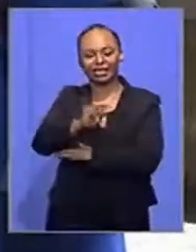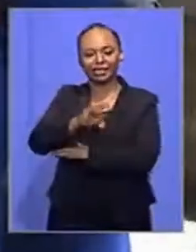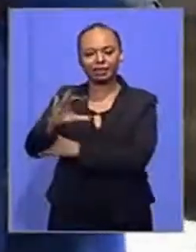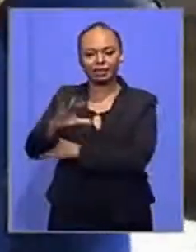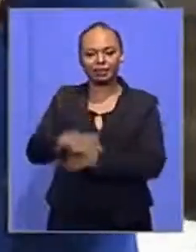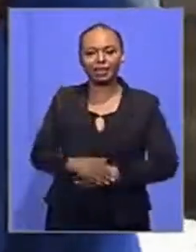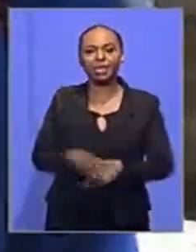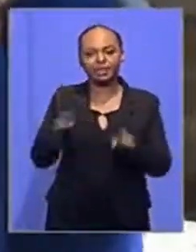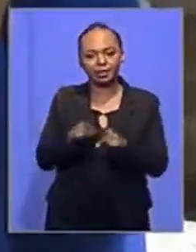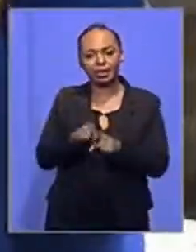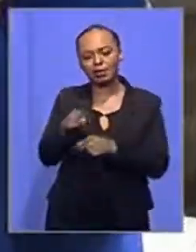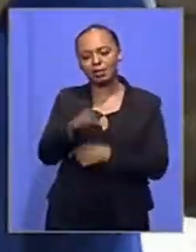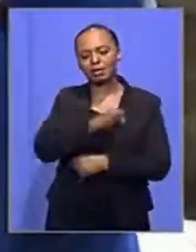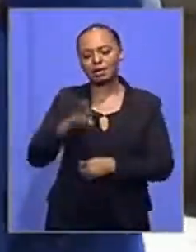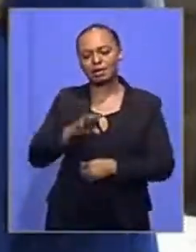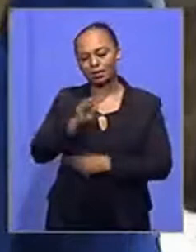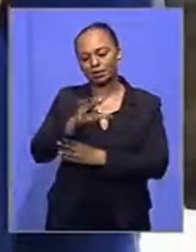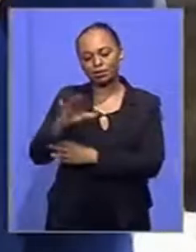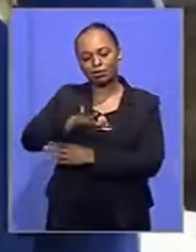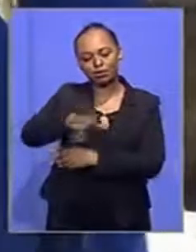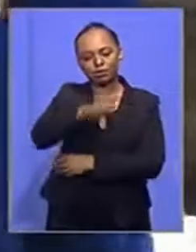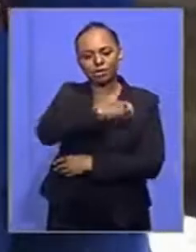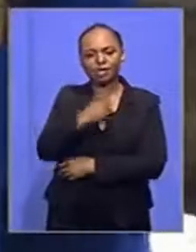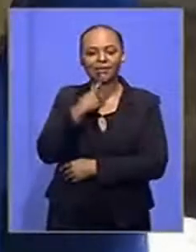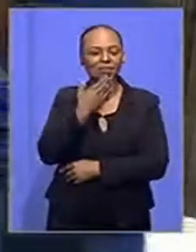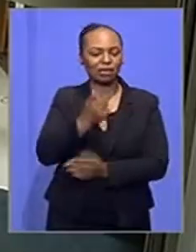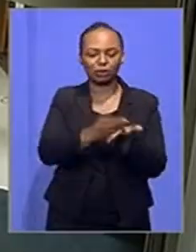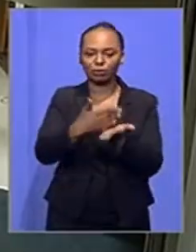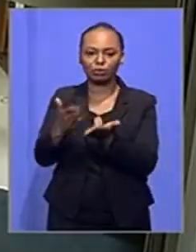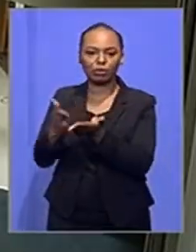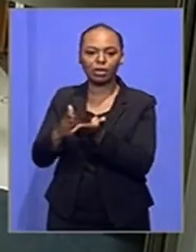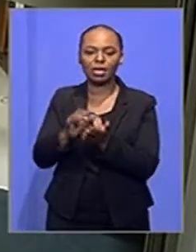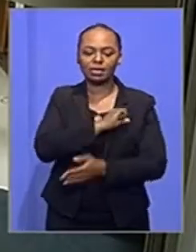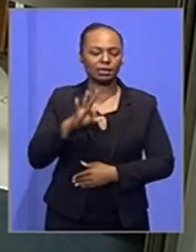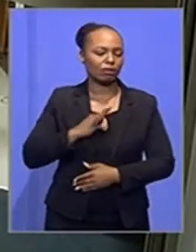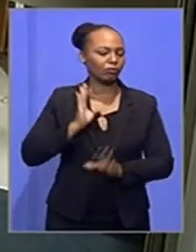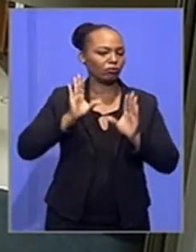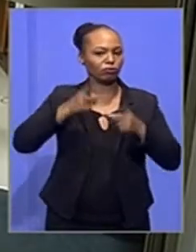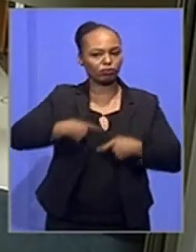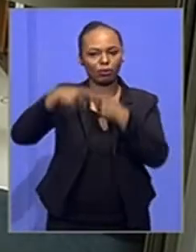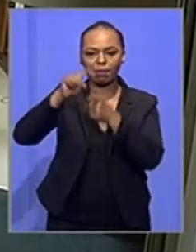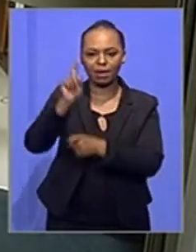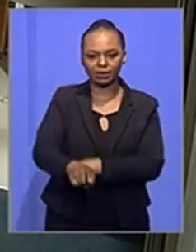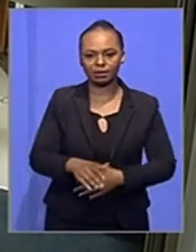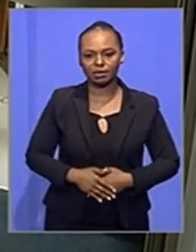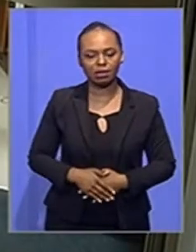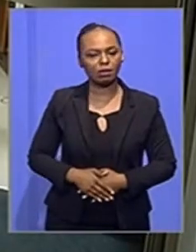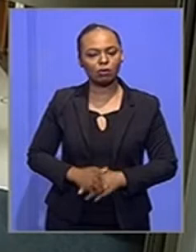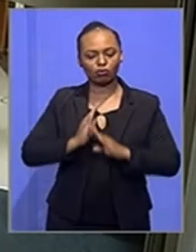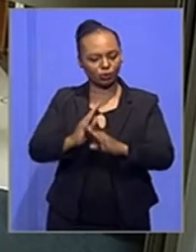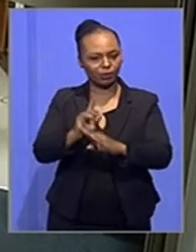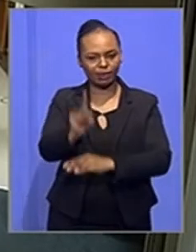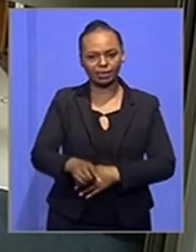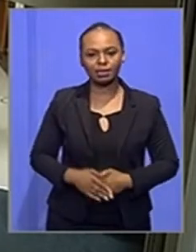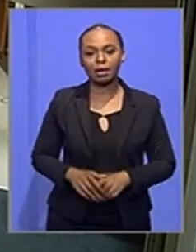ba lentšweng le tee la gore go fokotšwa ga bašomi go emišwe. Ka gare batšweletši ba lenaneo la ditaba la Ukhozi FM ga